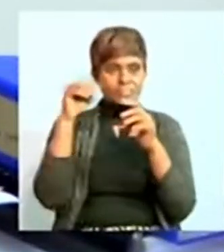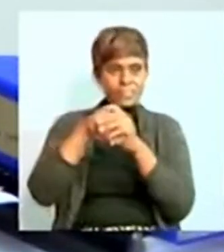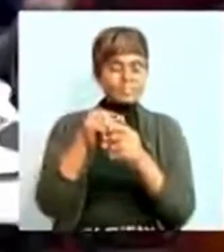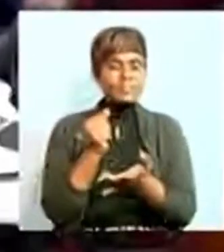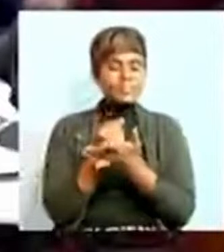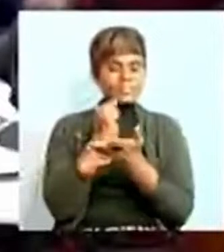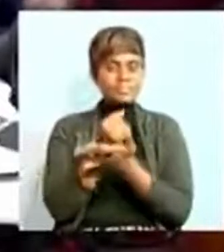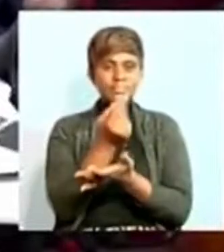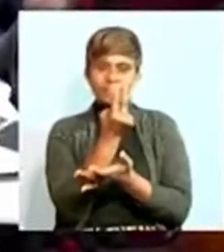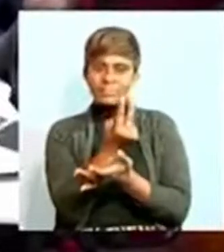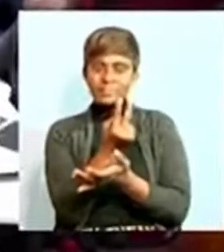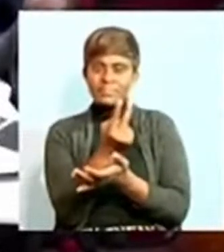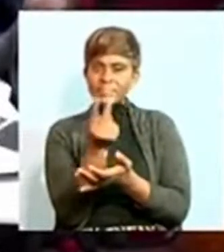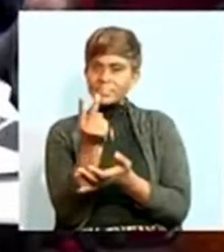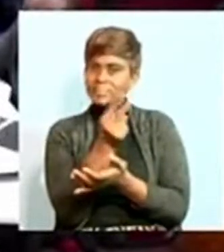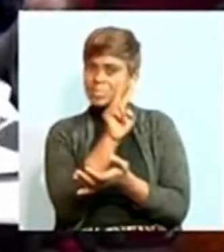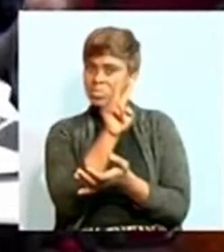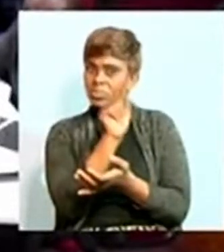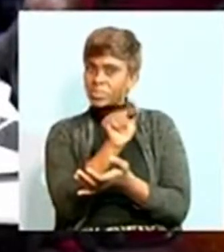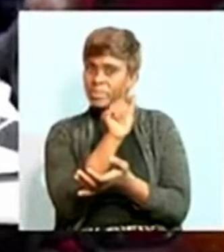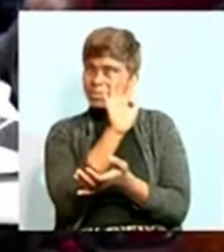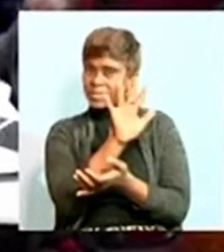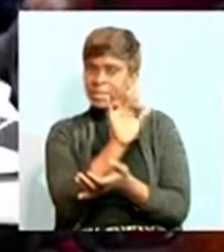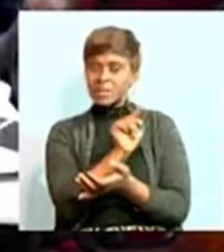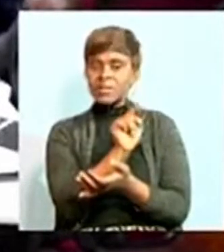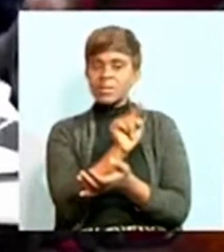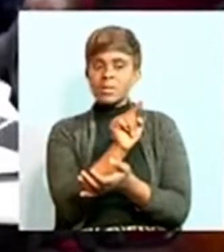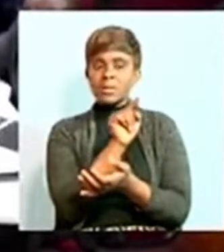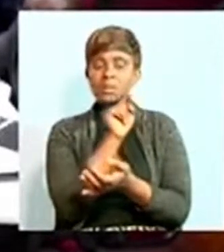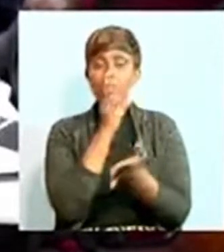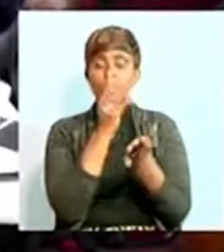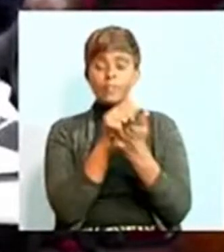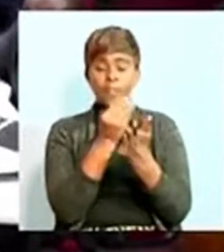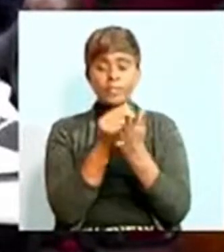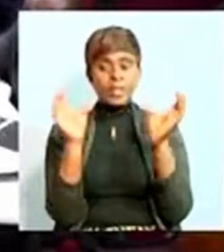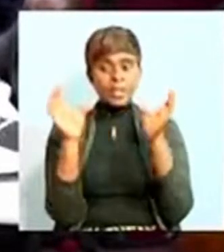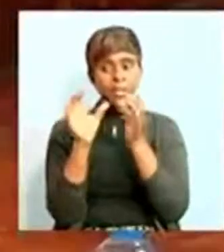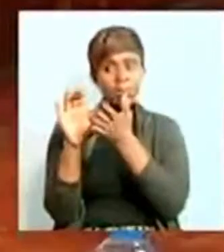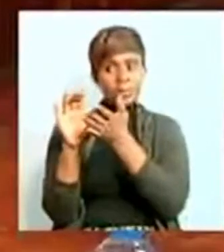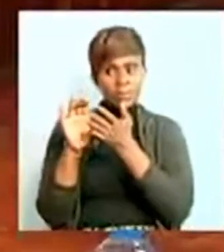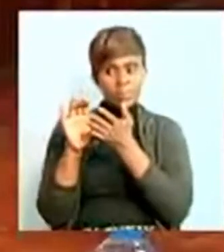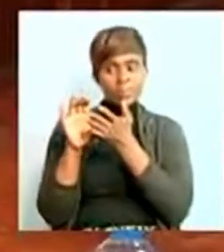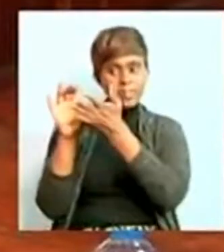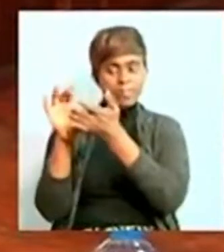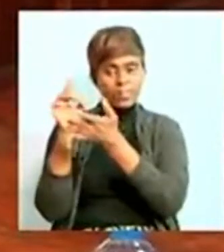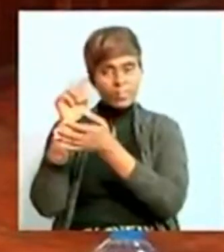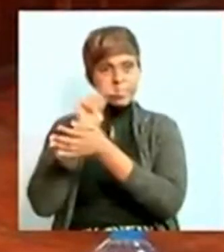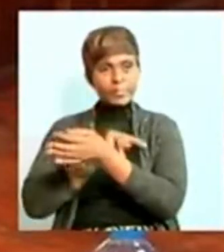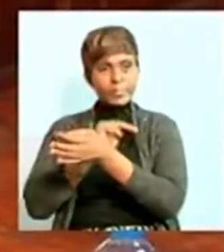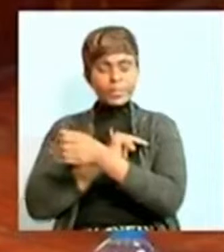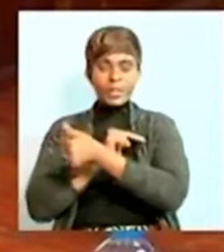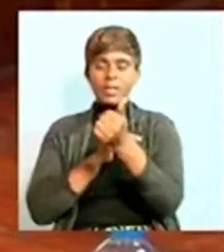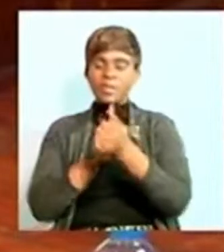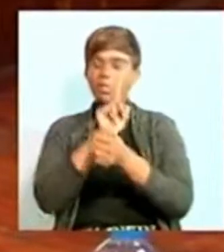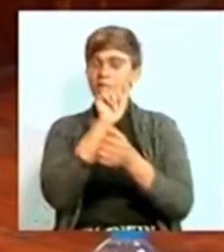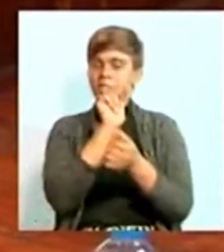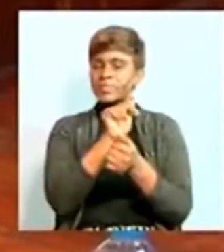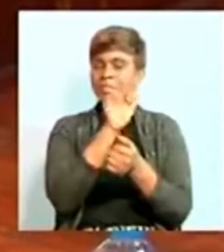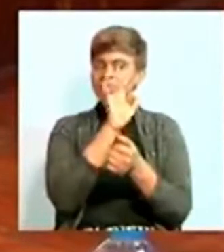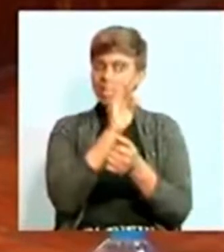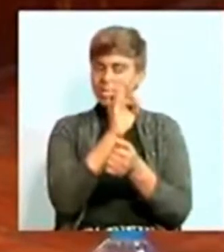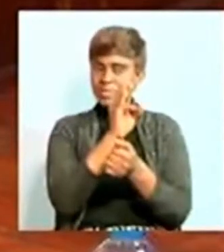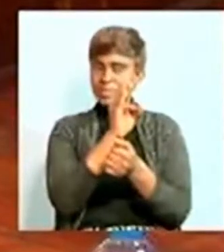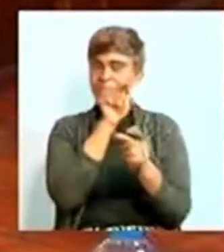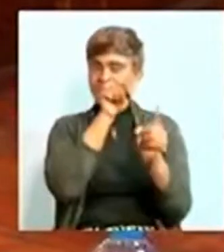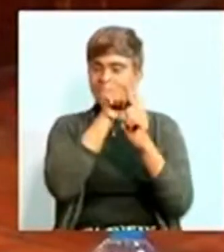the 2.5, it's the money that the council is owing for NAPSA. And then the 1.7, it's